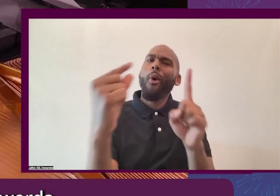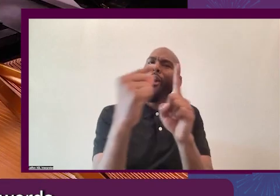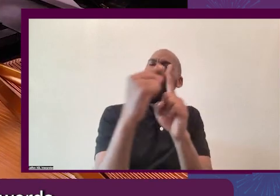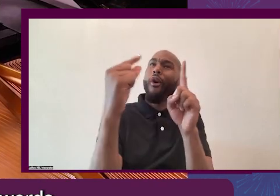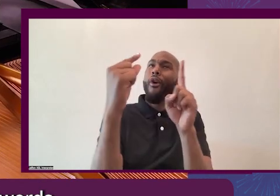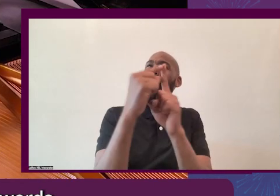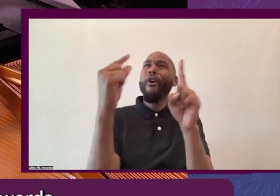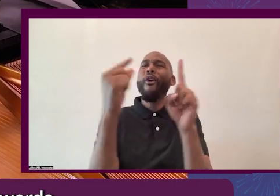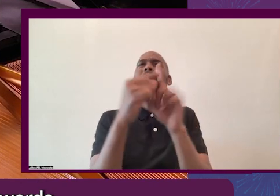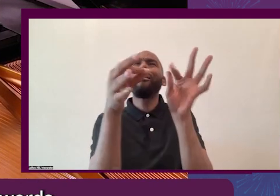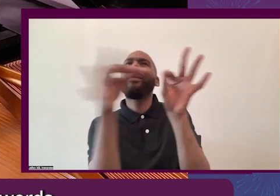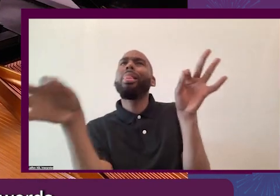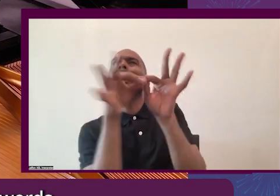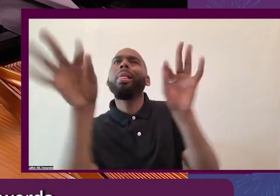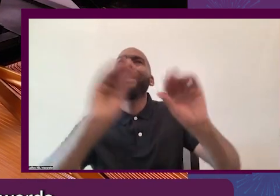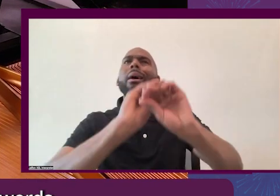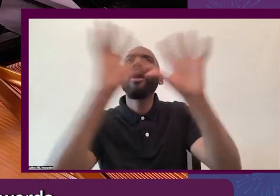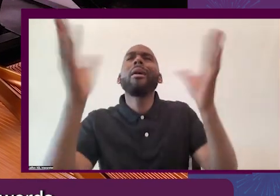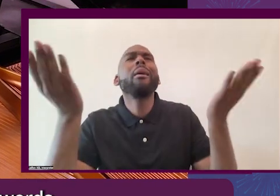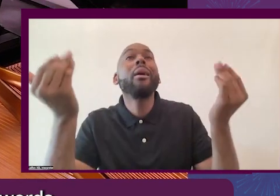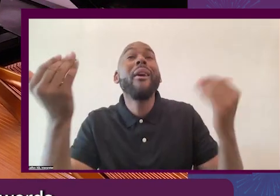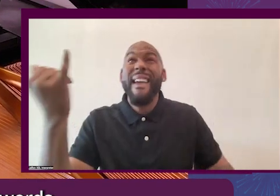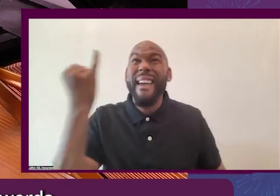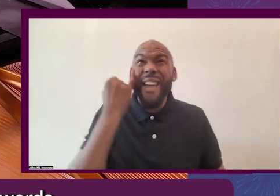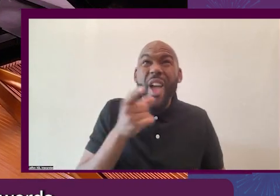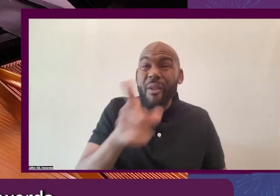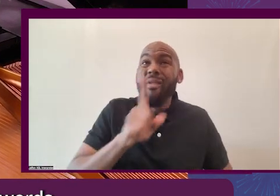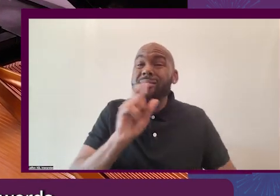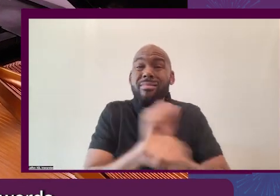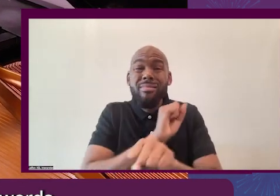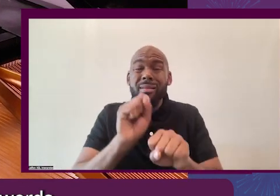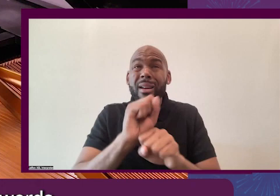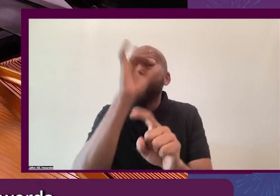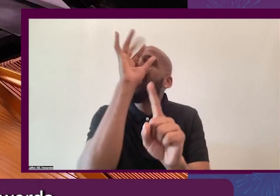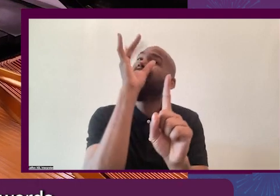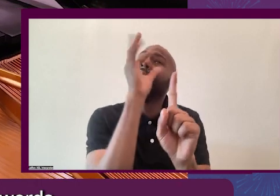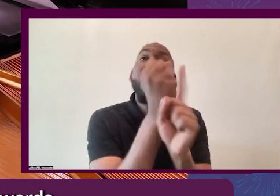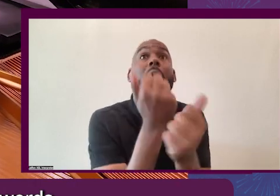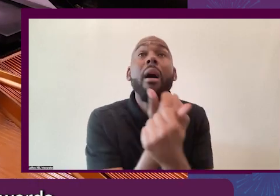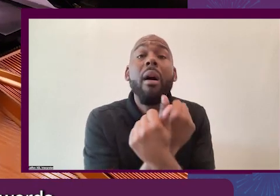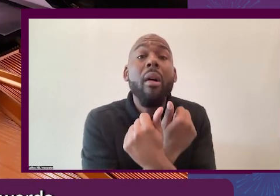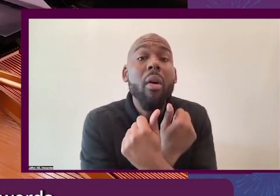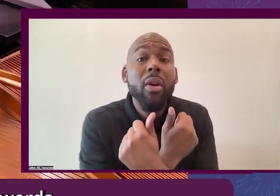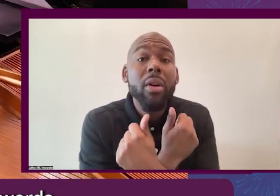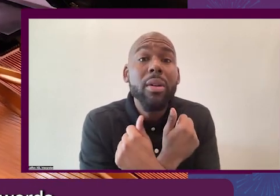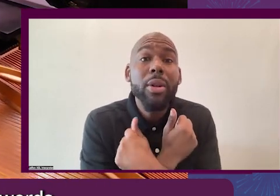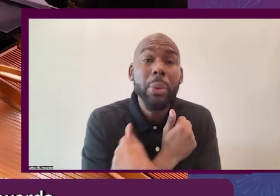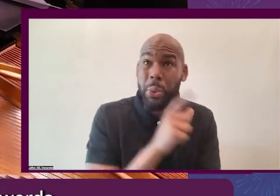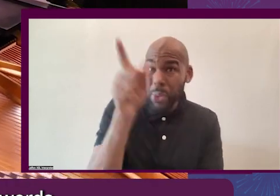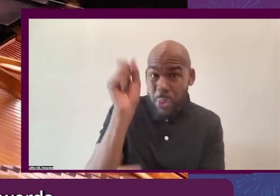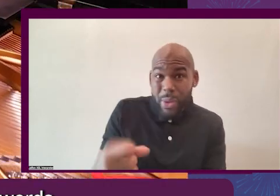then you could say the word, yeah, that you know. So if you were in love,